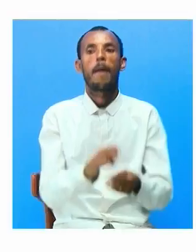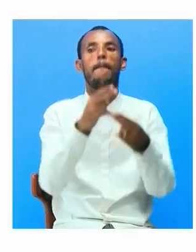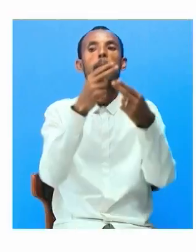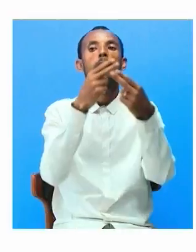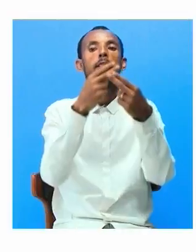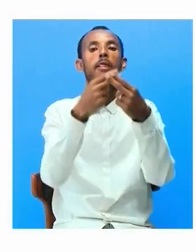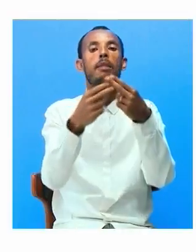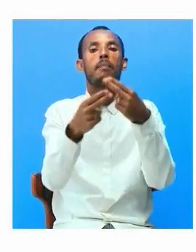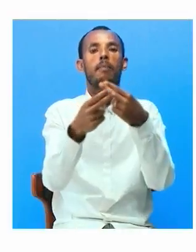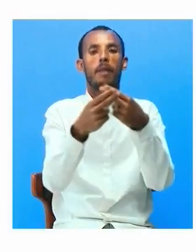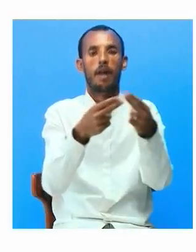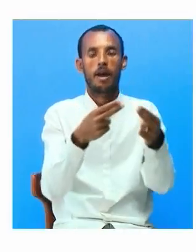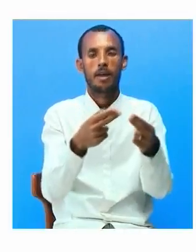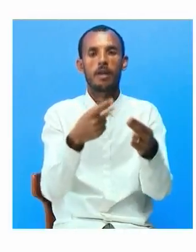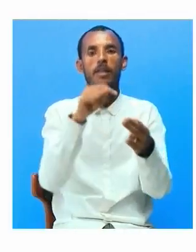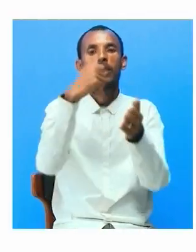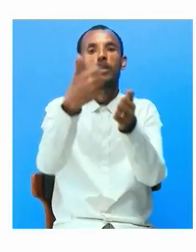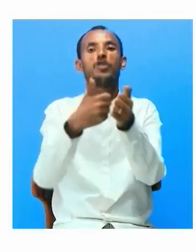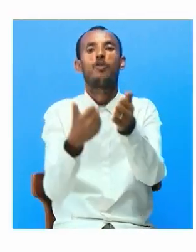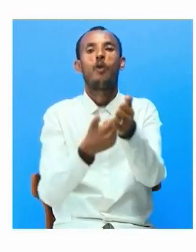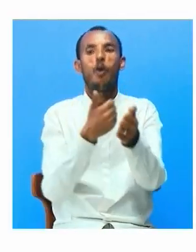Multiply the following integers.